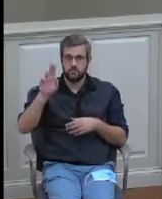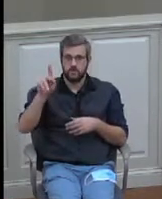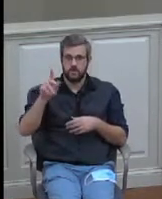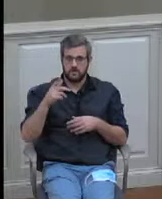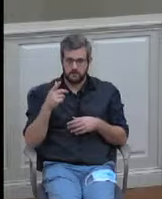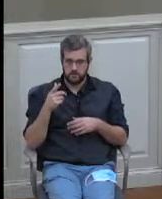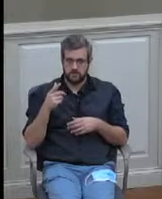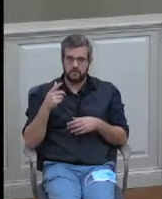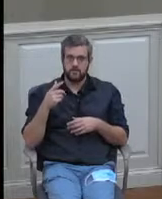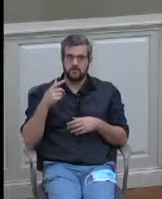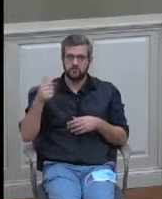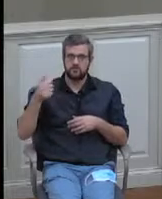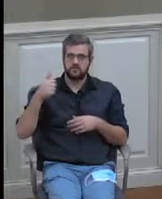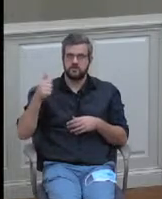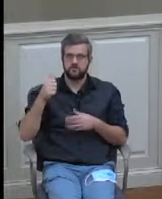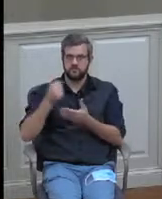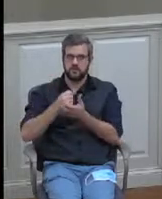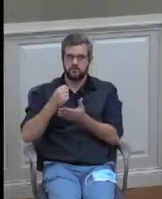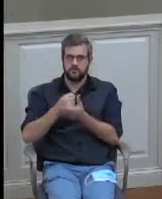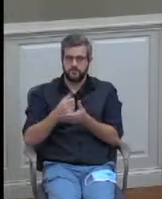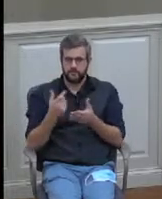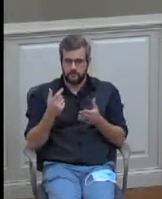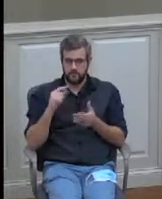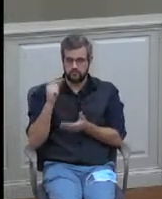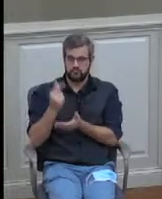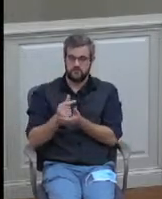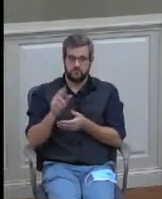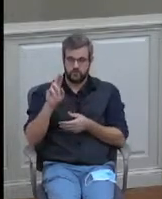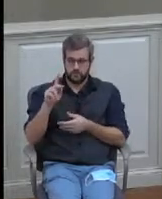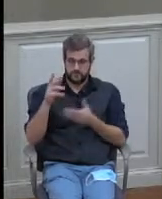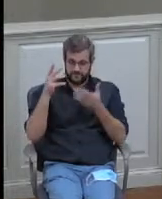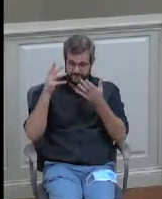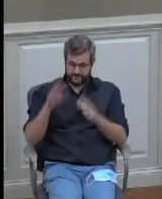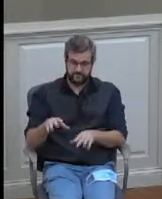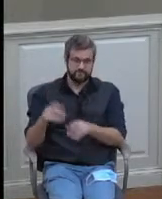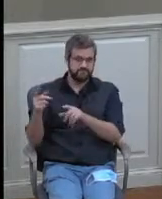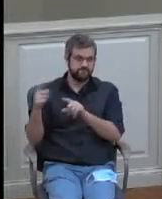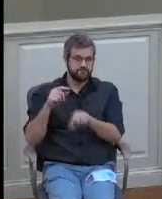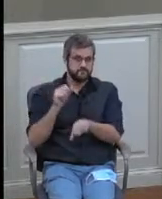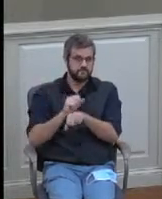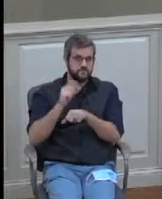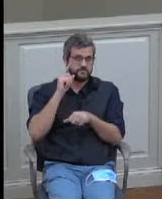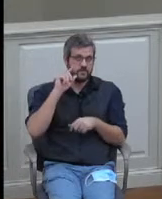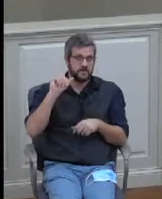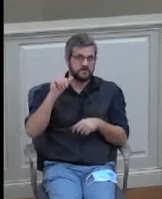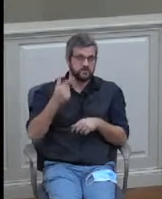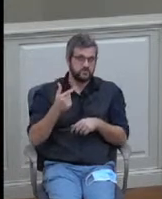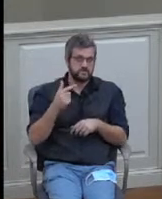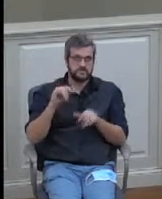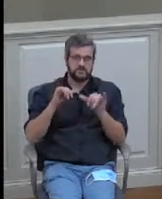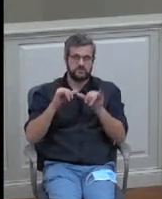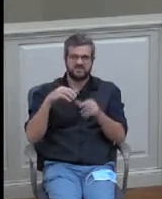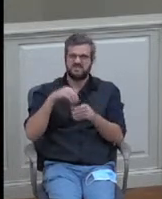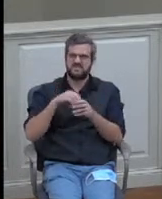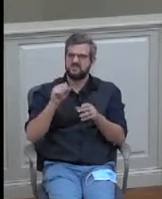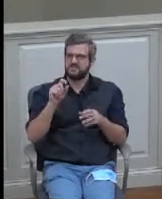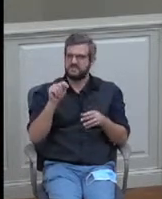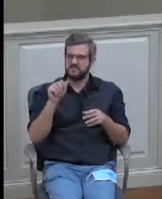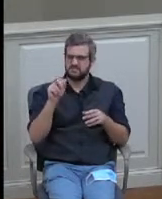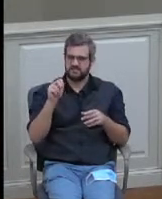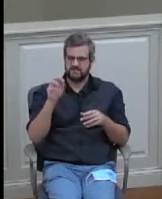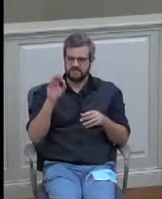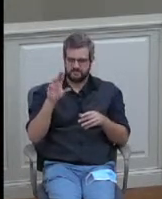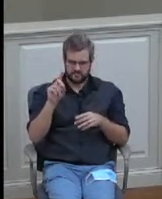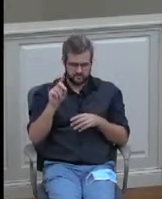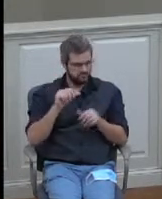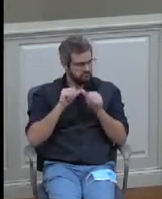on a transportation scholarship. Graduated UK and then came and worked for AG Engineering in Stanford. Worked there for about